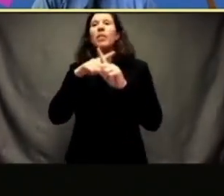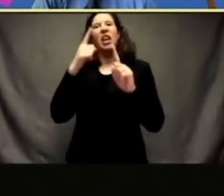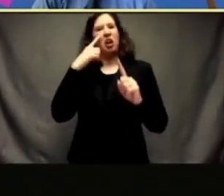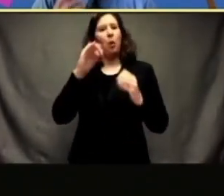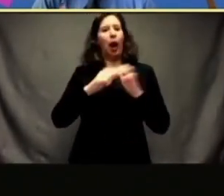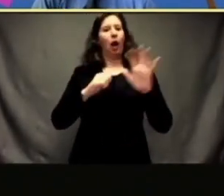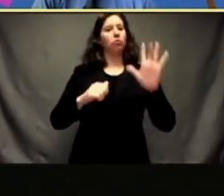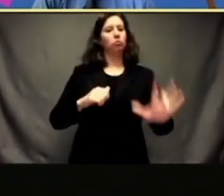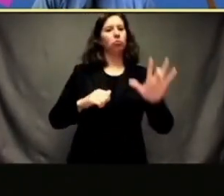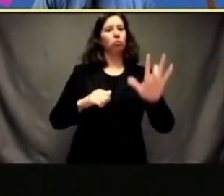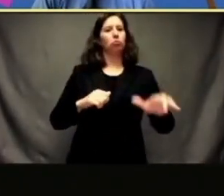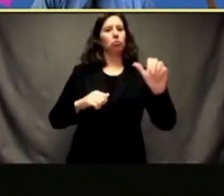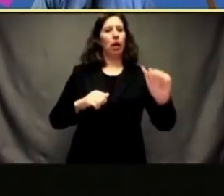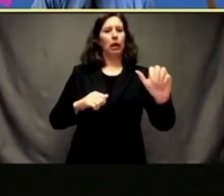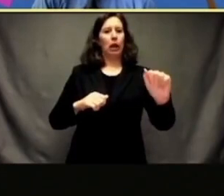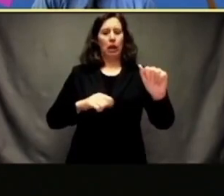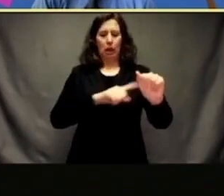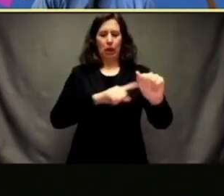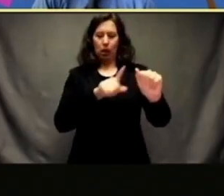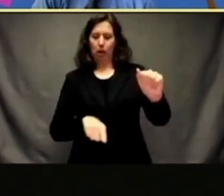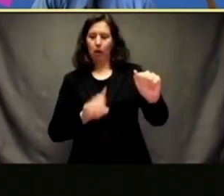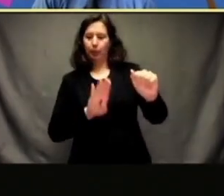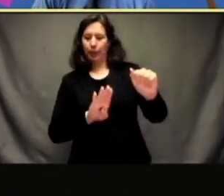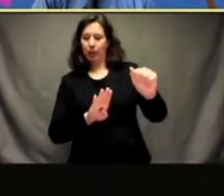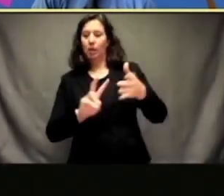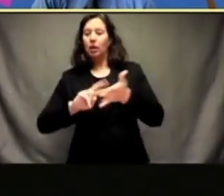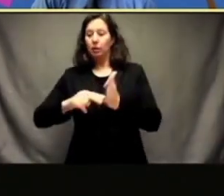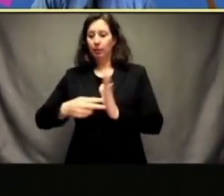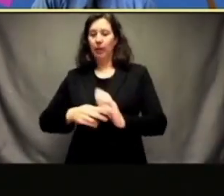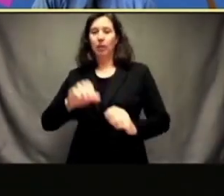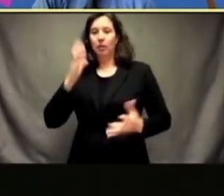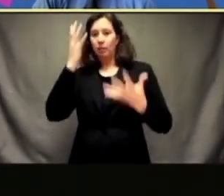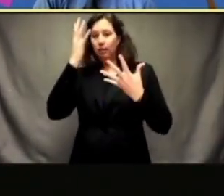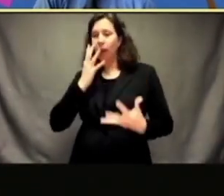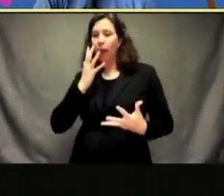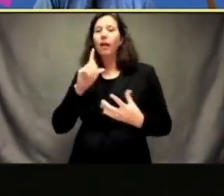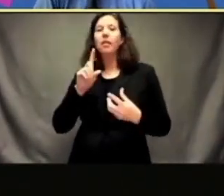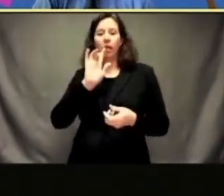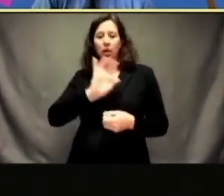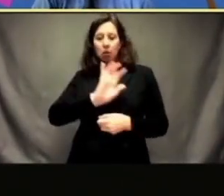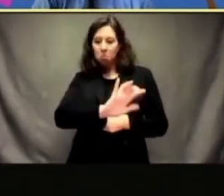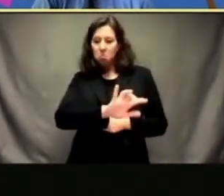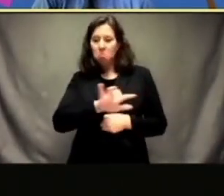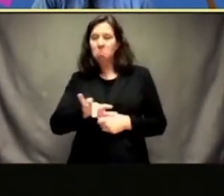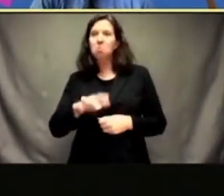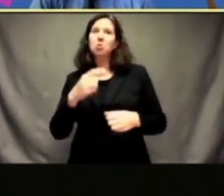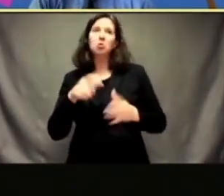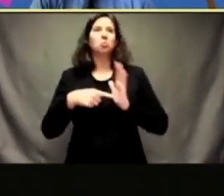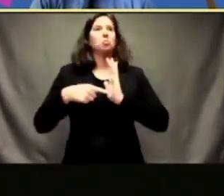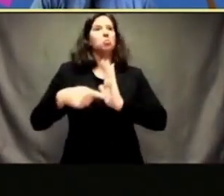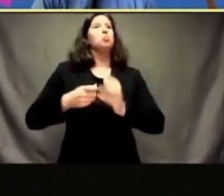buttons, and they understand the 1 button, 2 button, 3 button, that they can actually press those buttons to be able to express themselves.